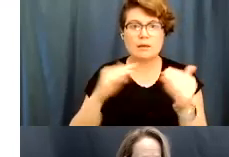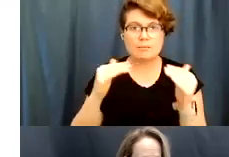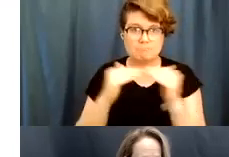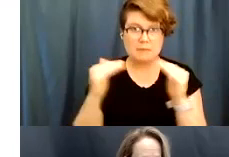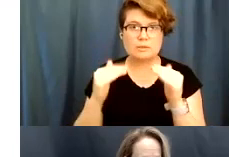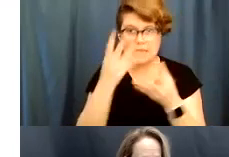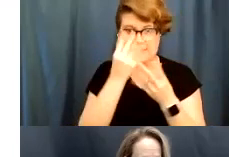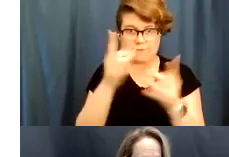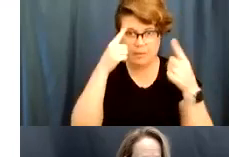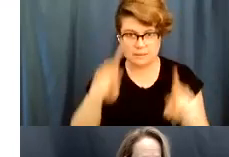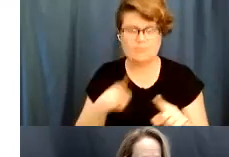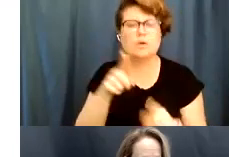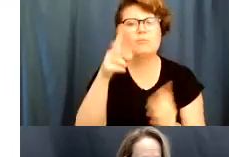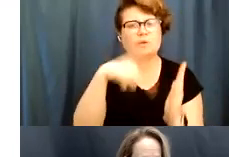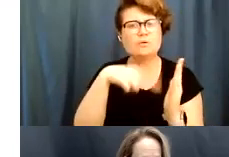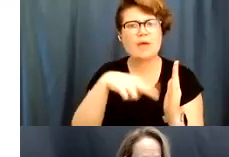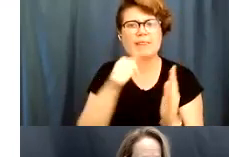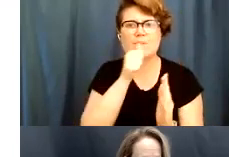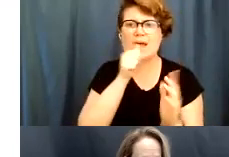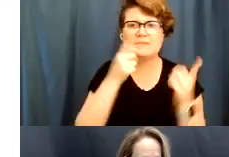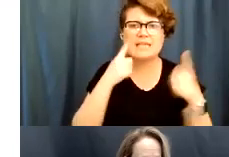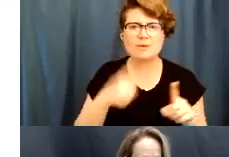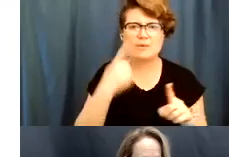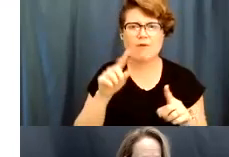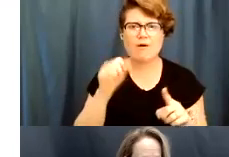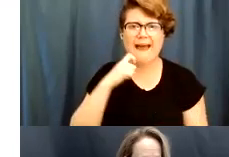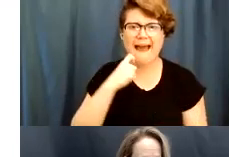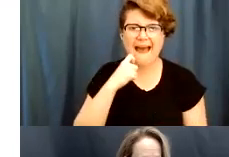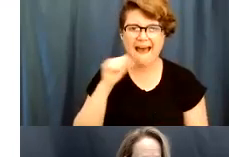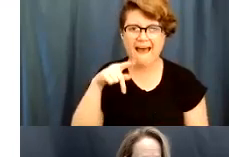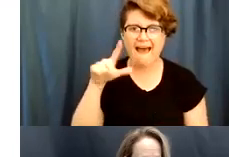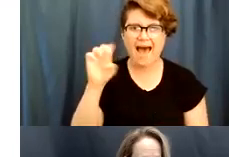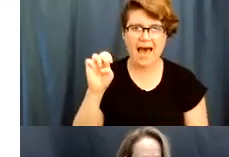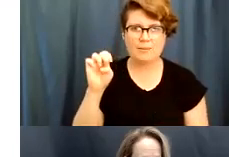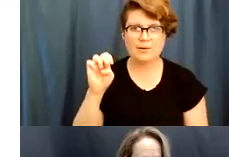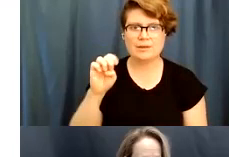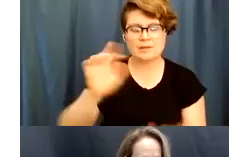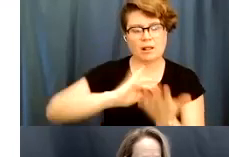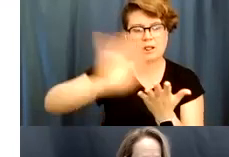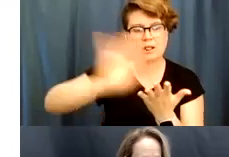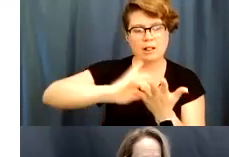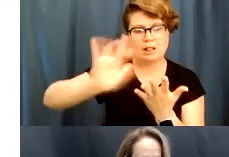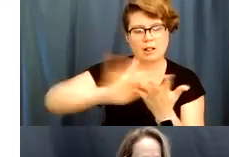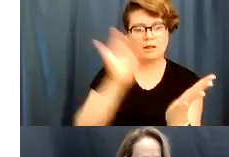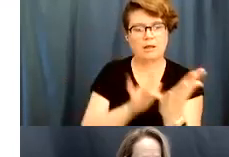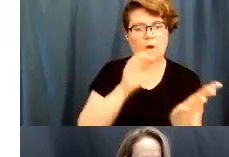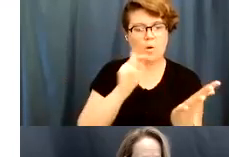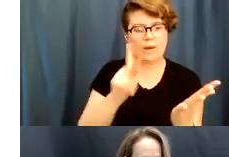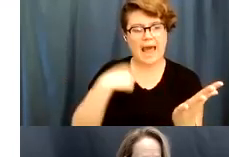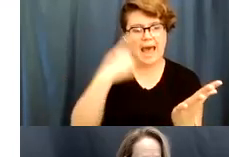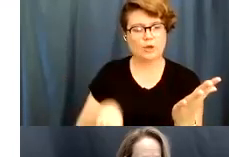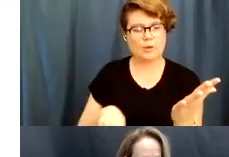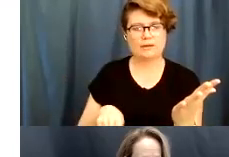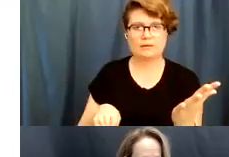for like Apple? It's most of us scroll, right? And hit, okay, I agree. What did we just agree